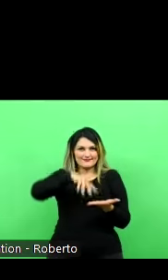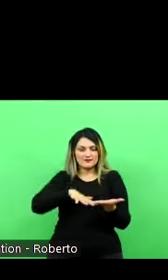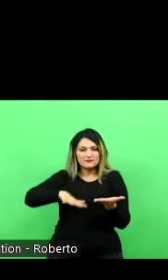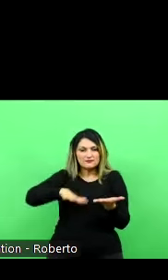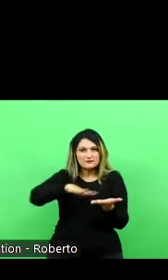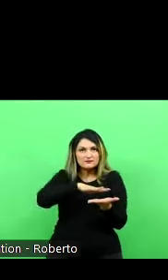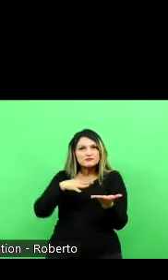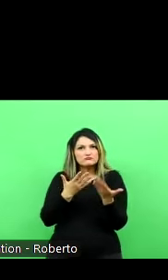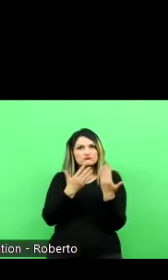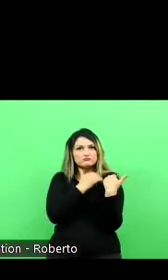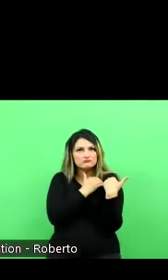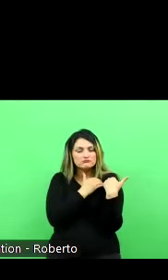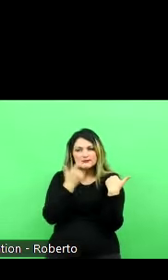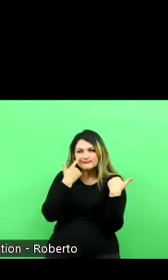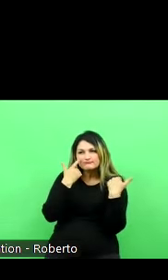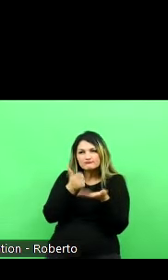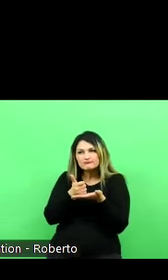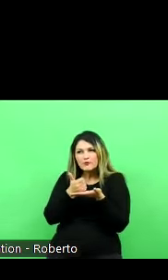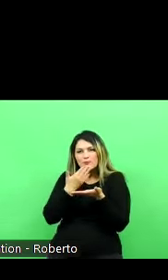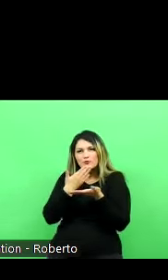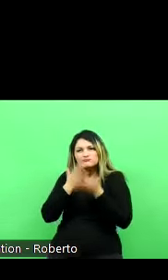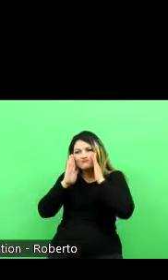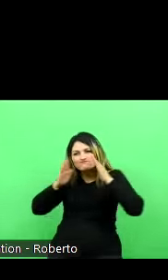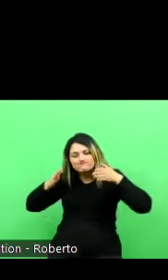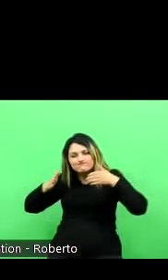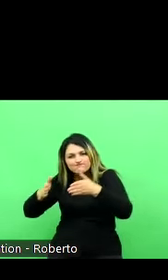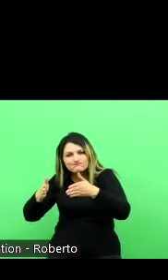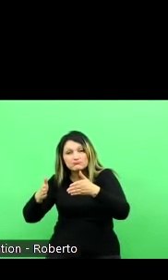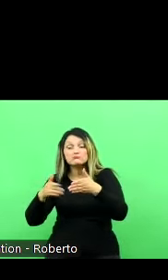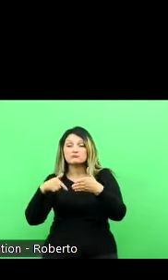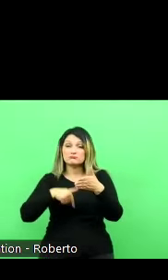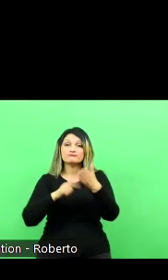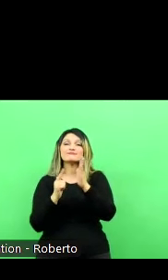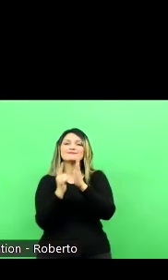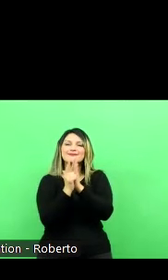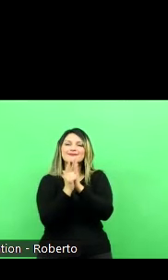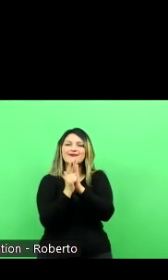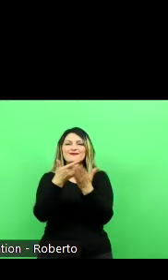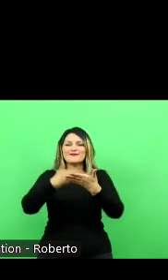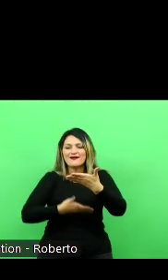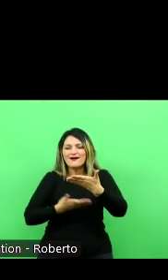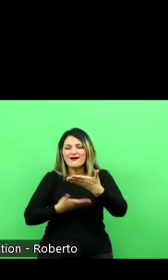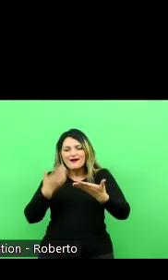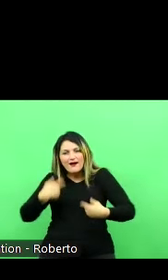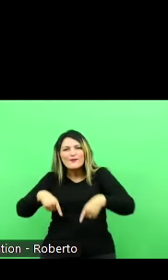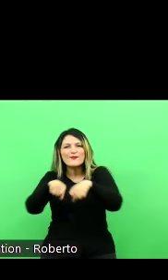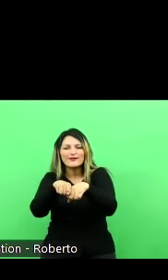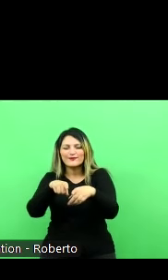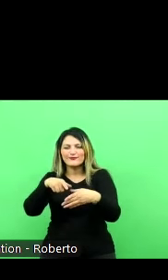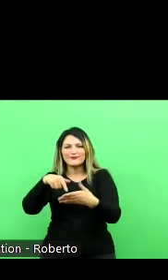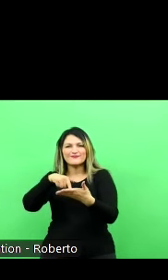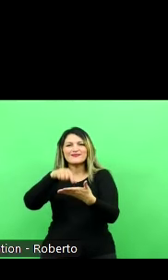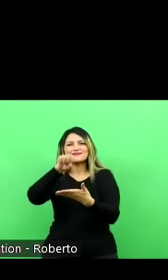the Sendai Framework and human rights, which are our objectives. Every risk management action we take